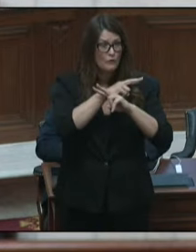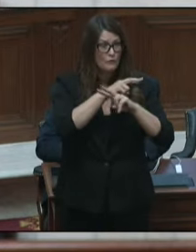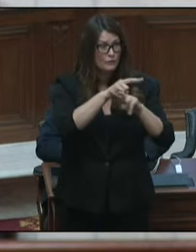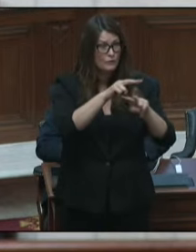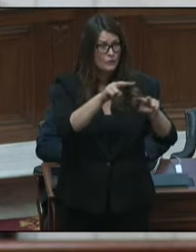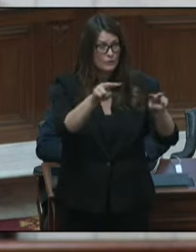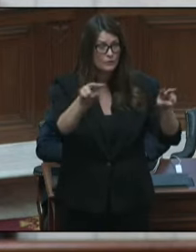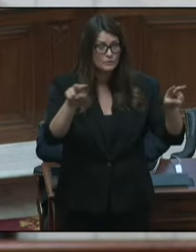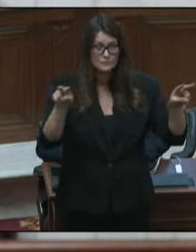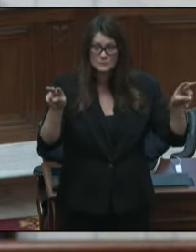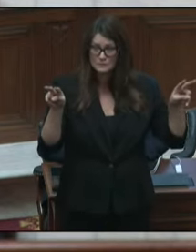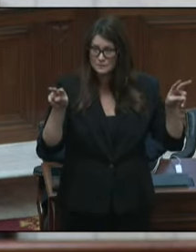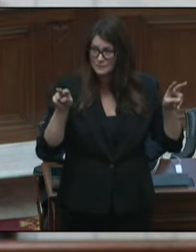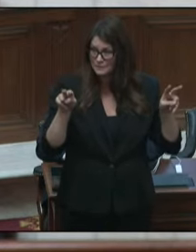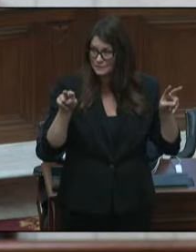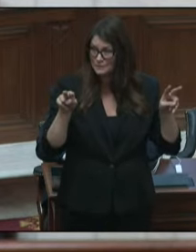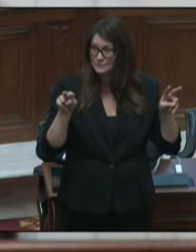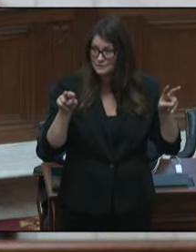that.